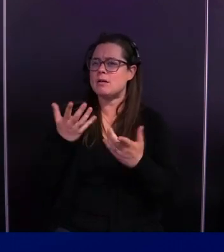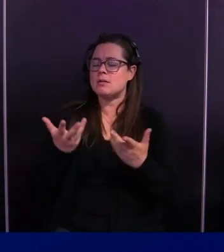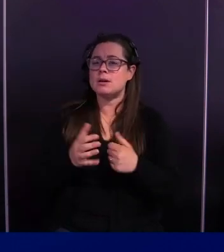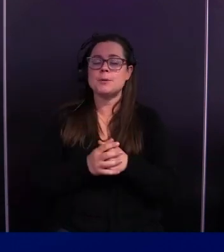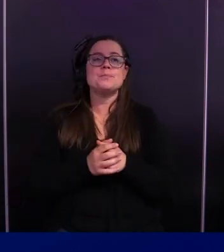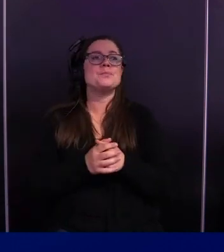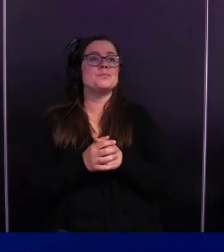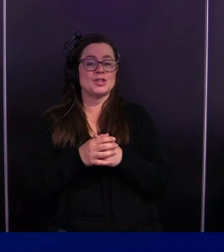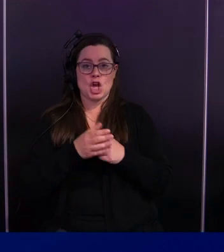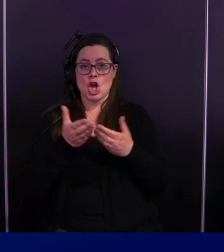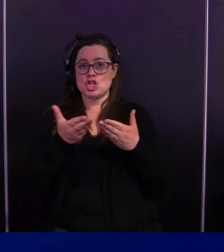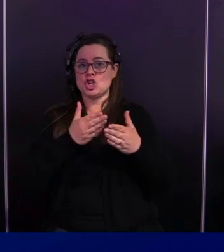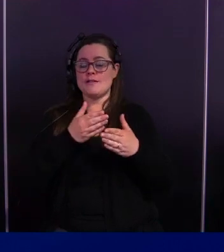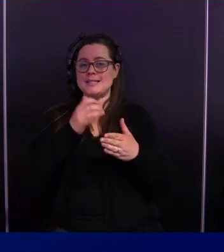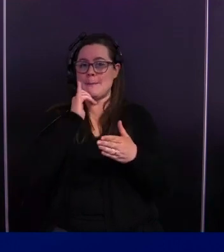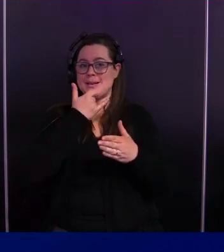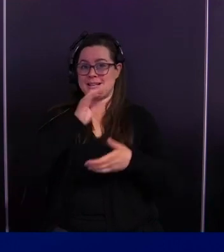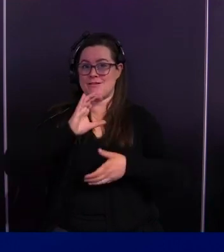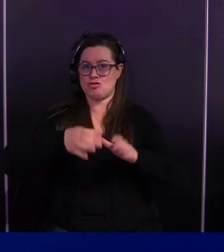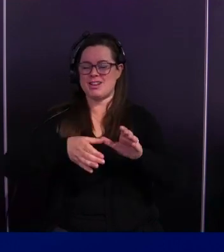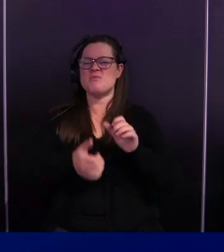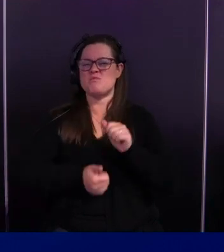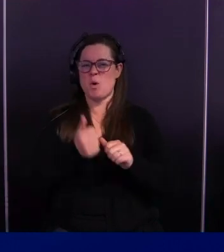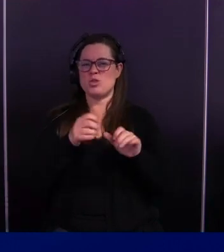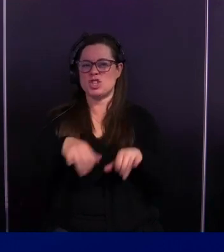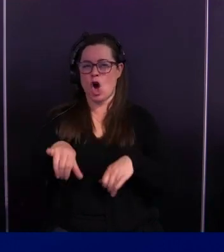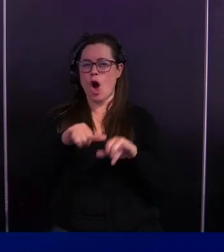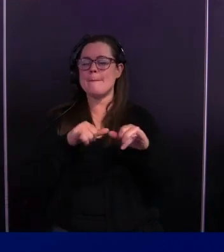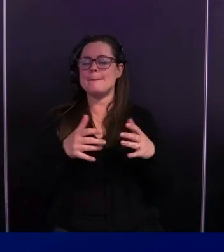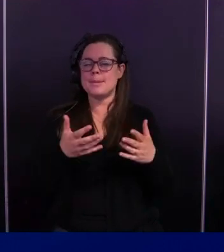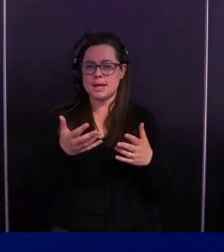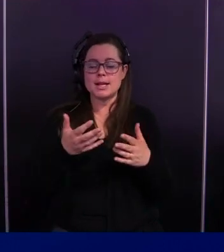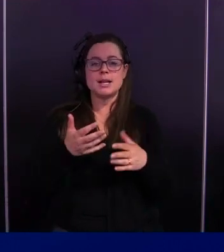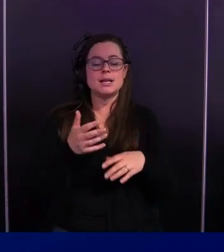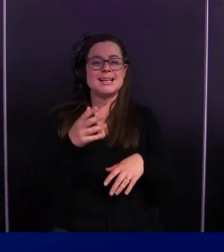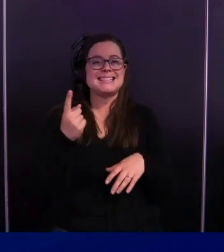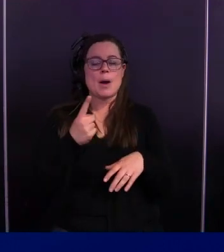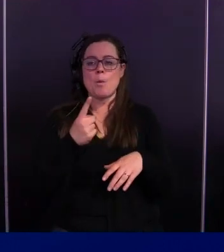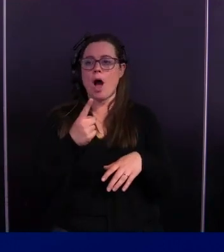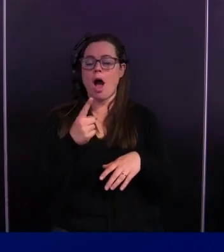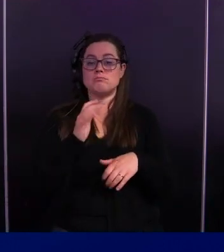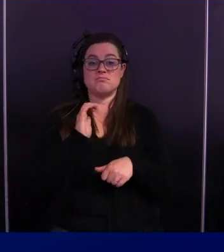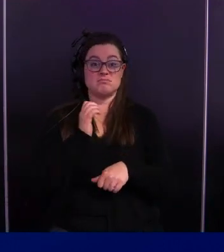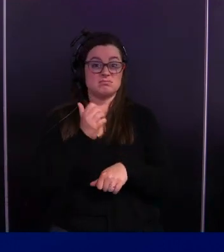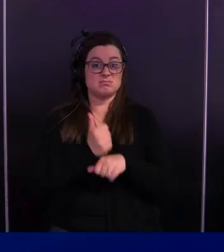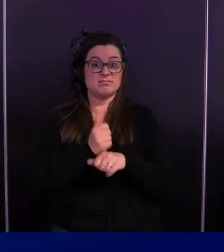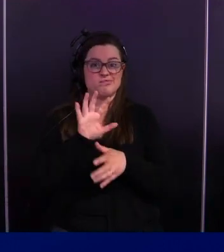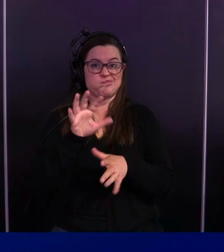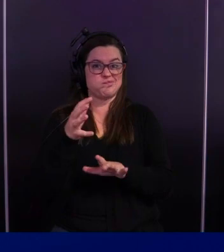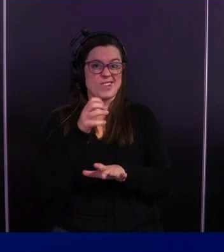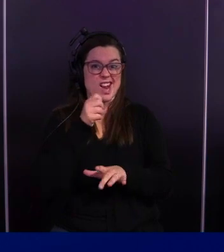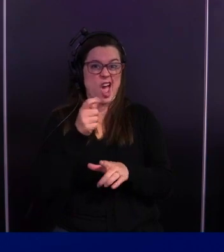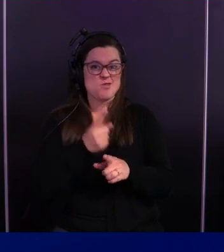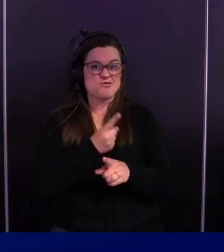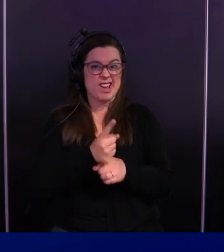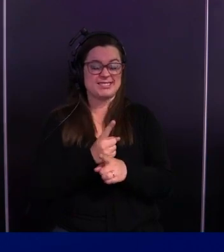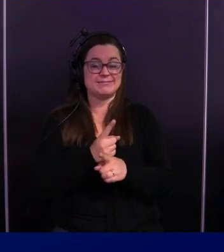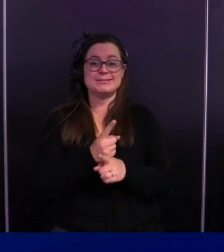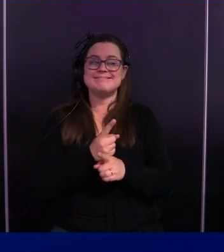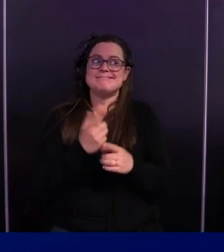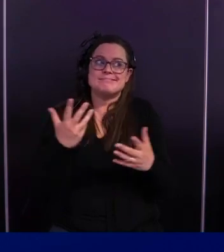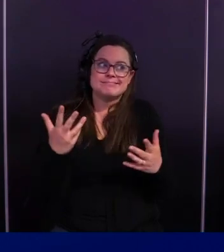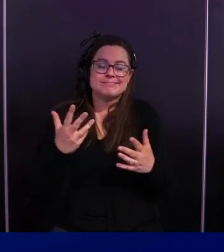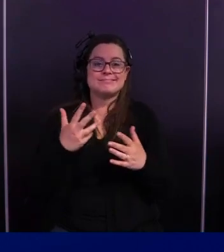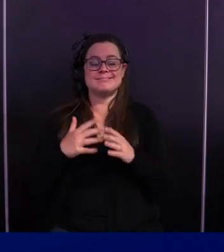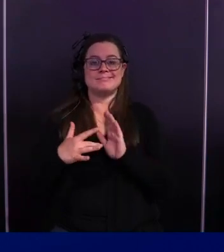service misconfigurations is probably one of the more common ones, where someone just hasn't set it up quite right, and so unfortunately a threat